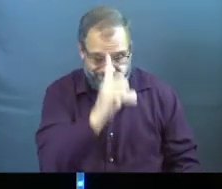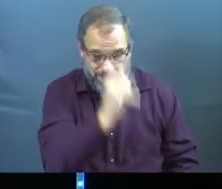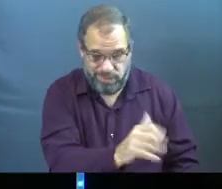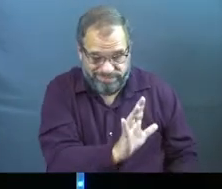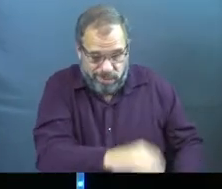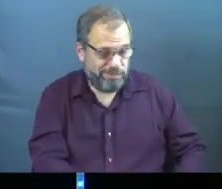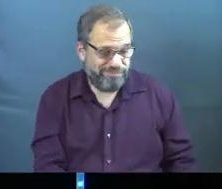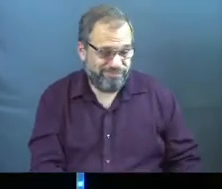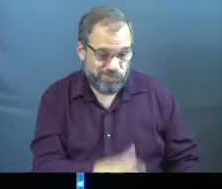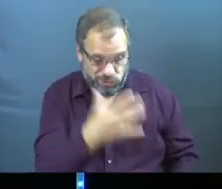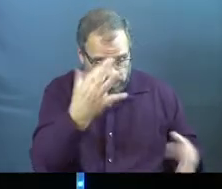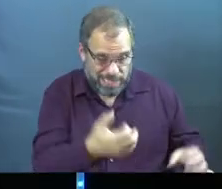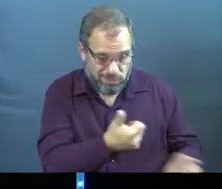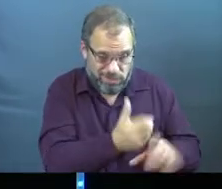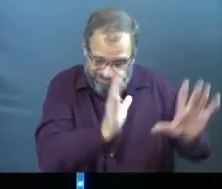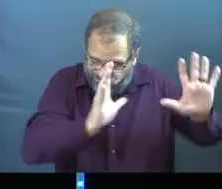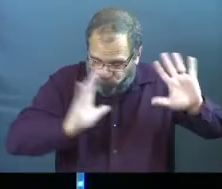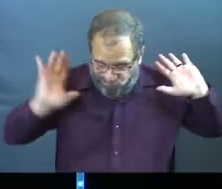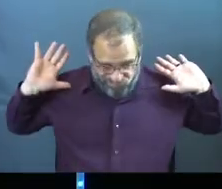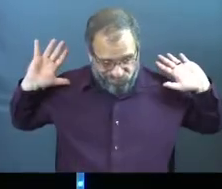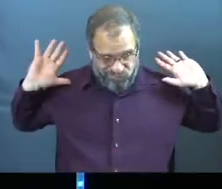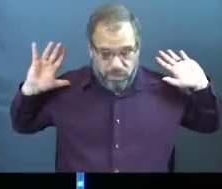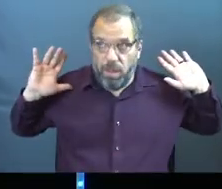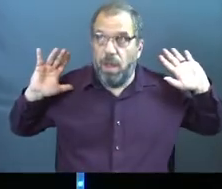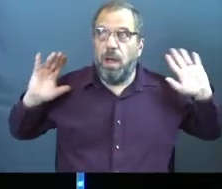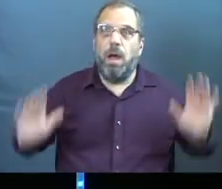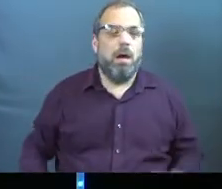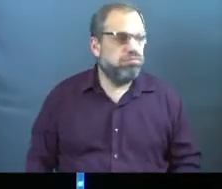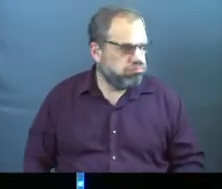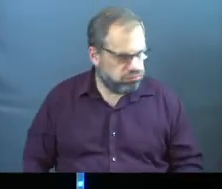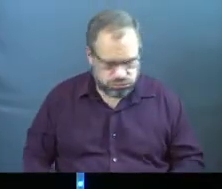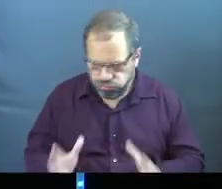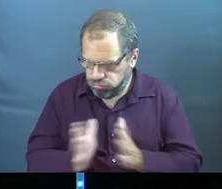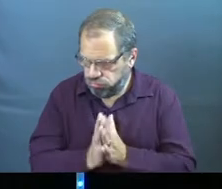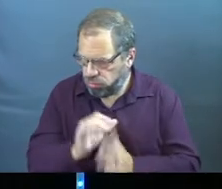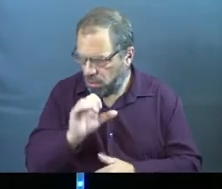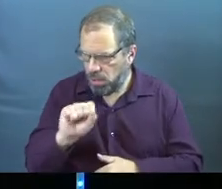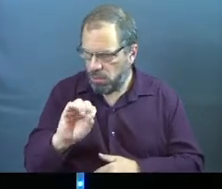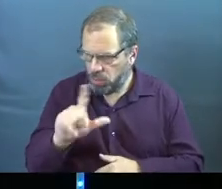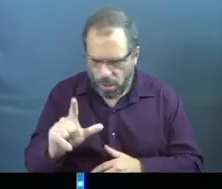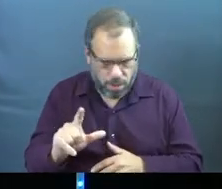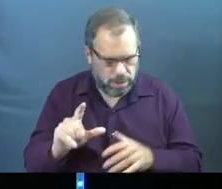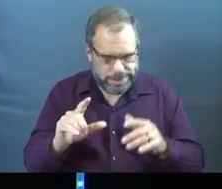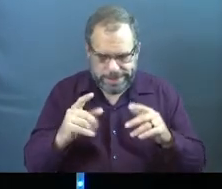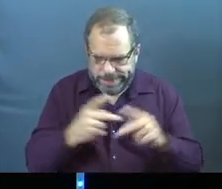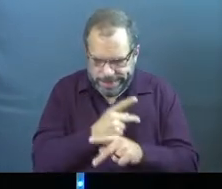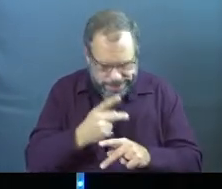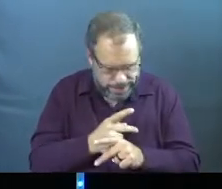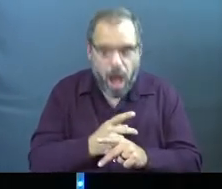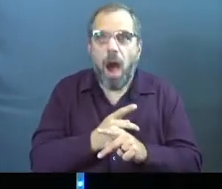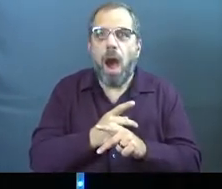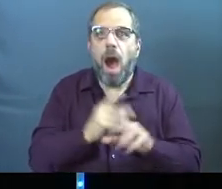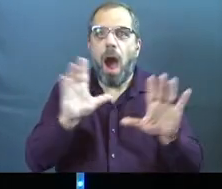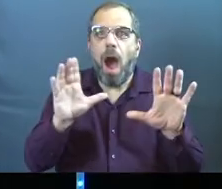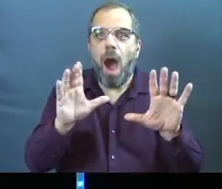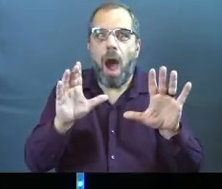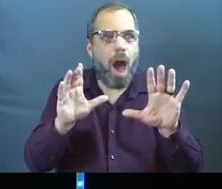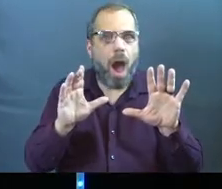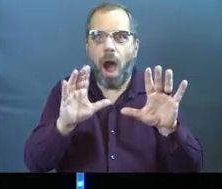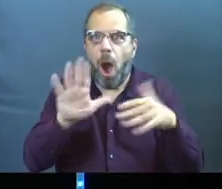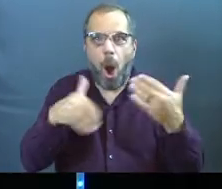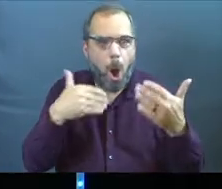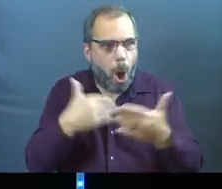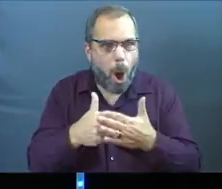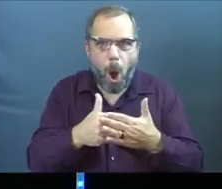how it's going to be right now. And so Saul's like, okay, well, I need to figure something out. One thing that Saul did while he was king is he just eradicated